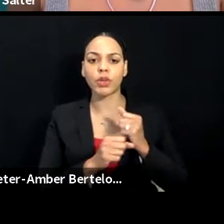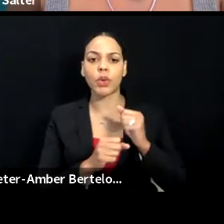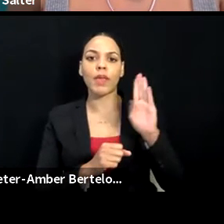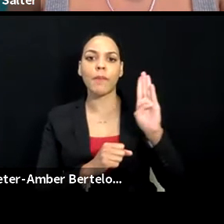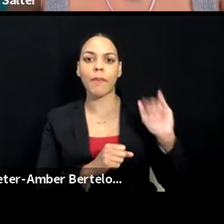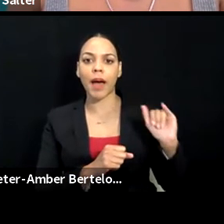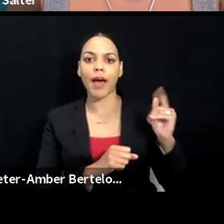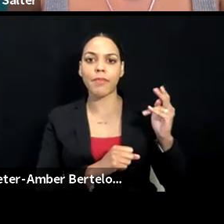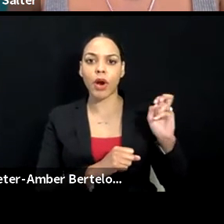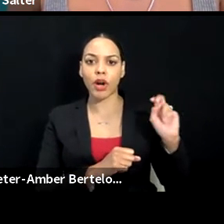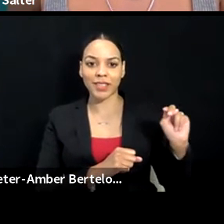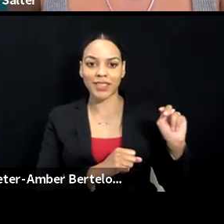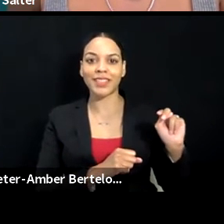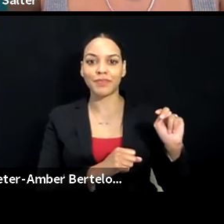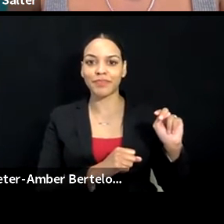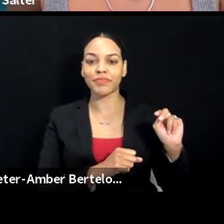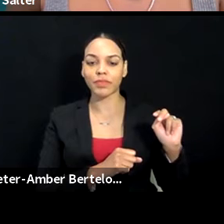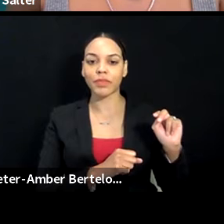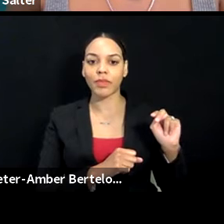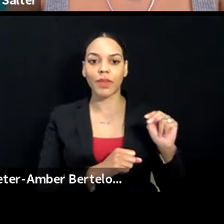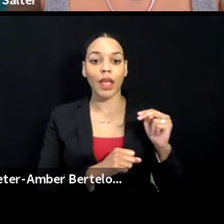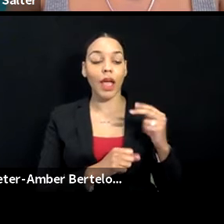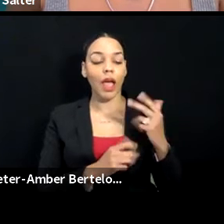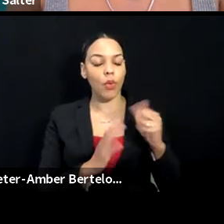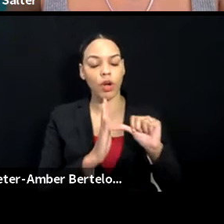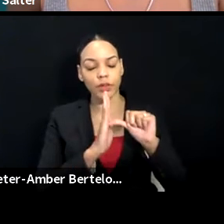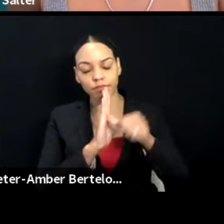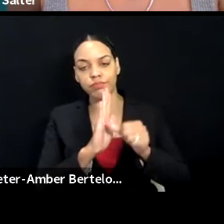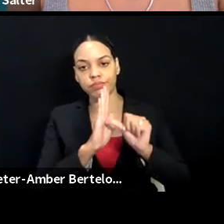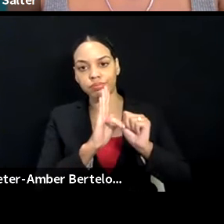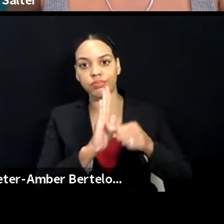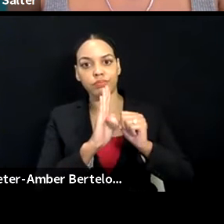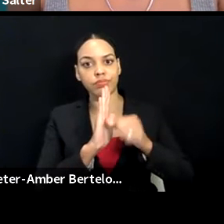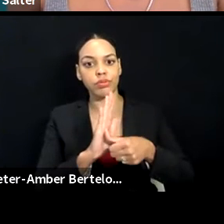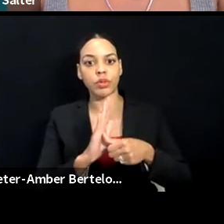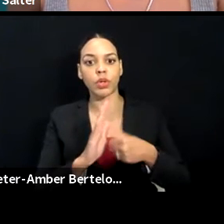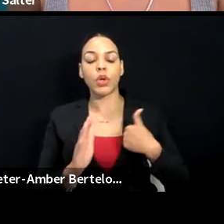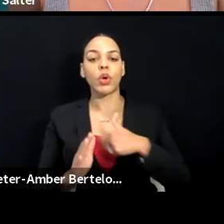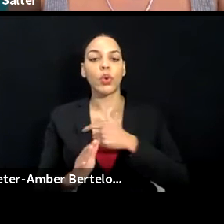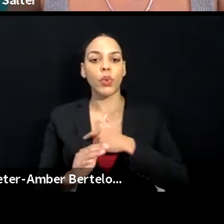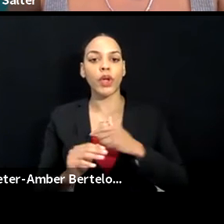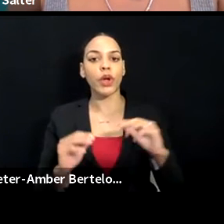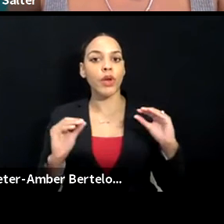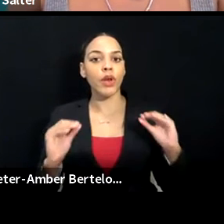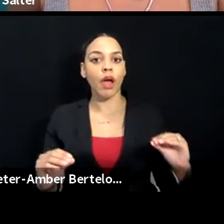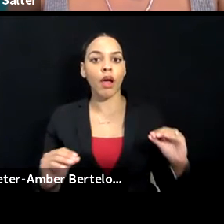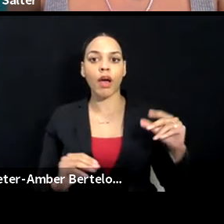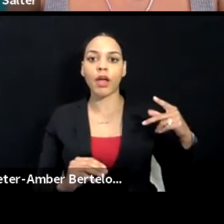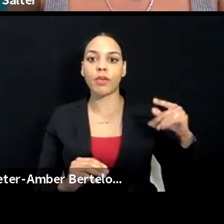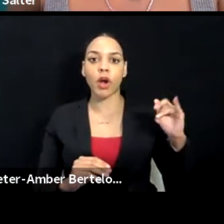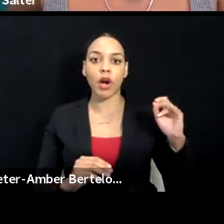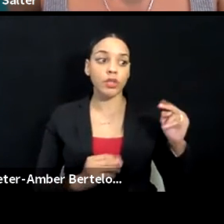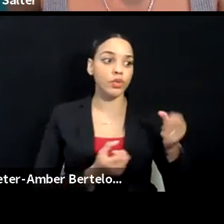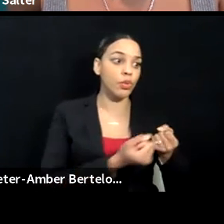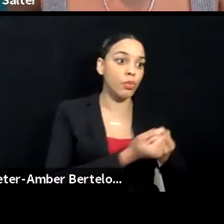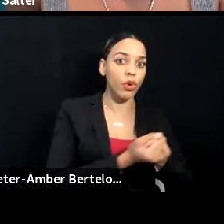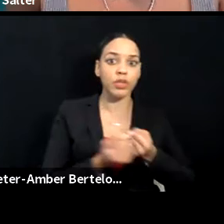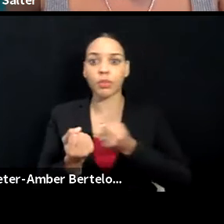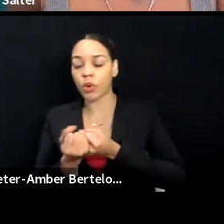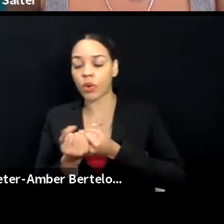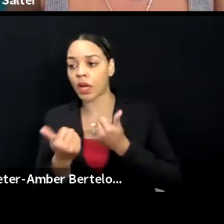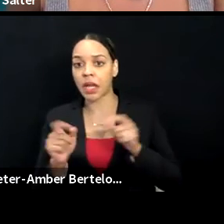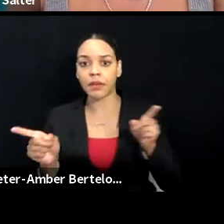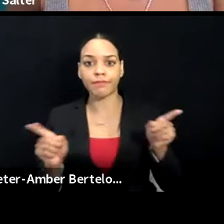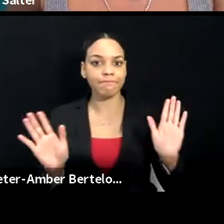fashion. I want to say that I cannot say that strongly enough. We are a nonpartisan organization, and our